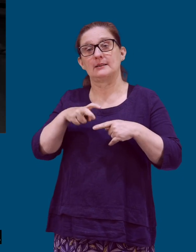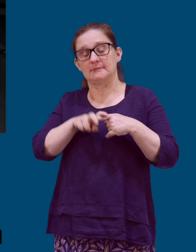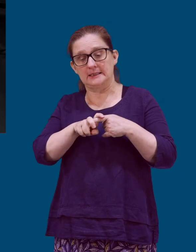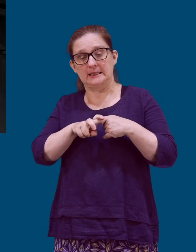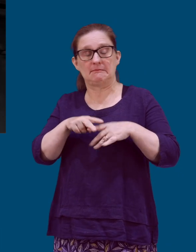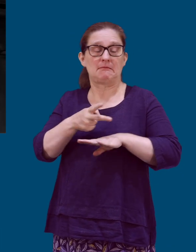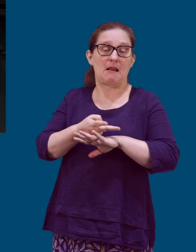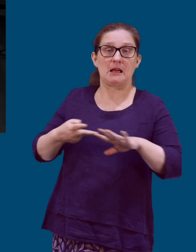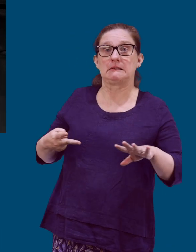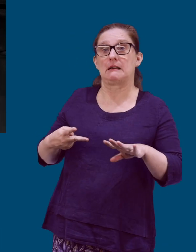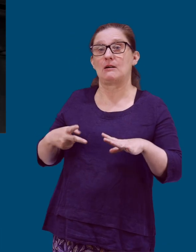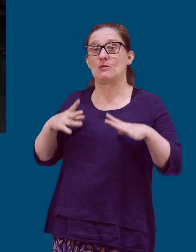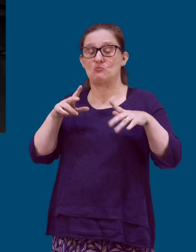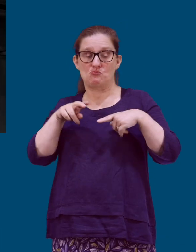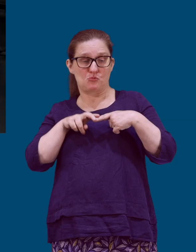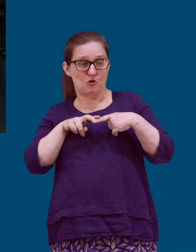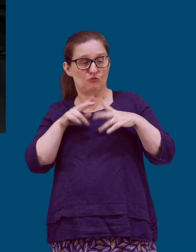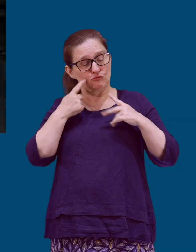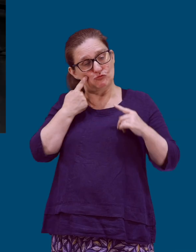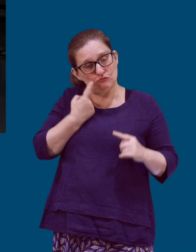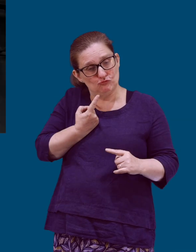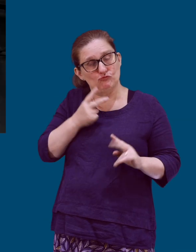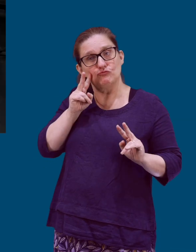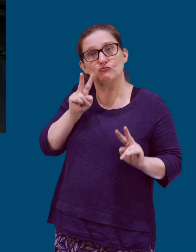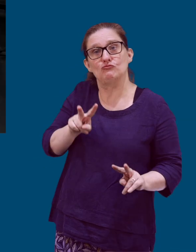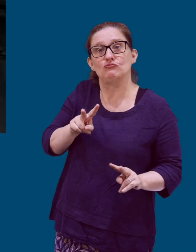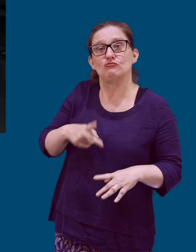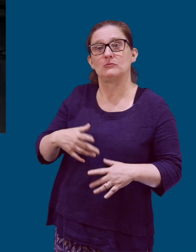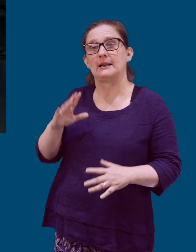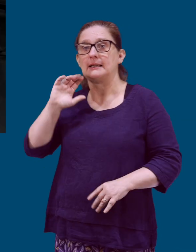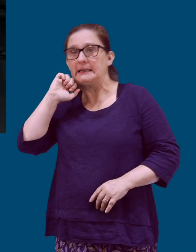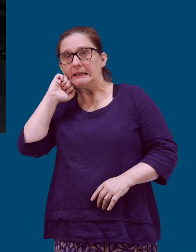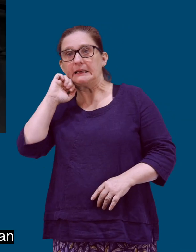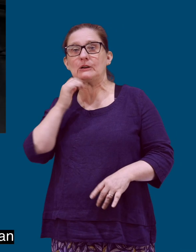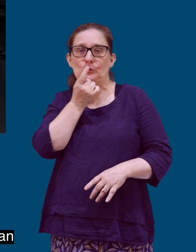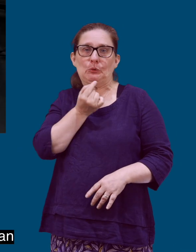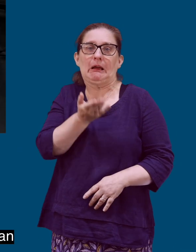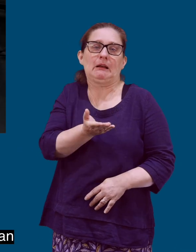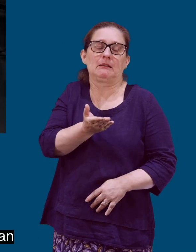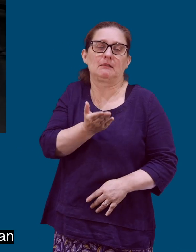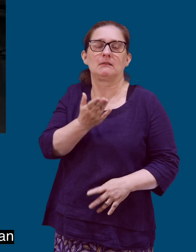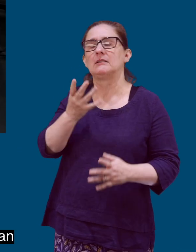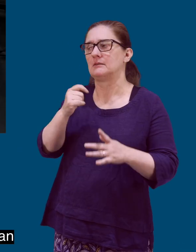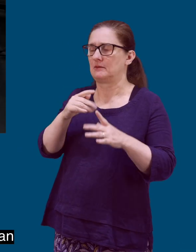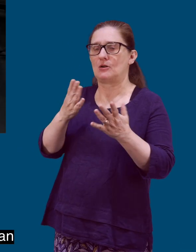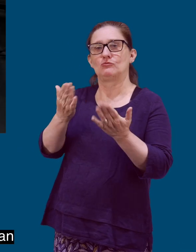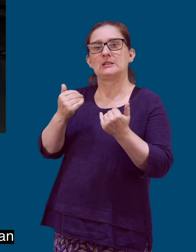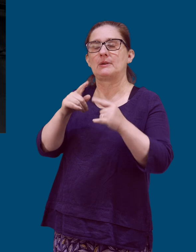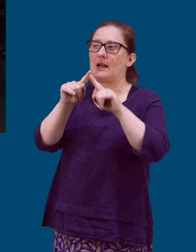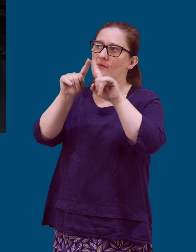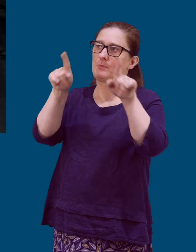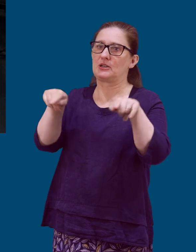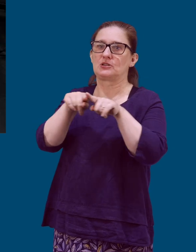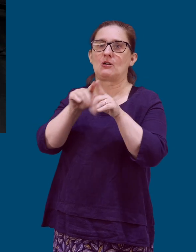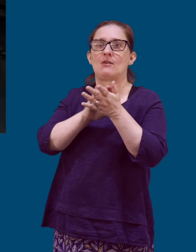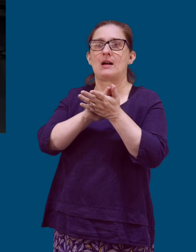lean. Before entering the gallery, there is a photograph behind the reception desk of Helen Stratford, a light-skinned woman with